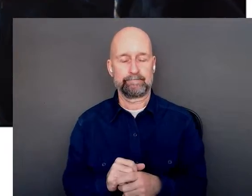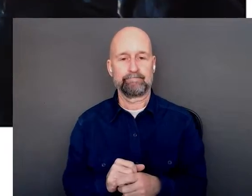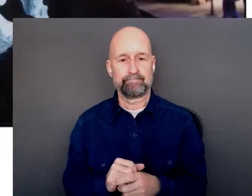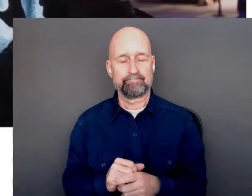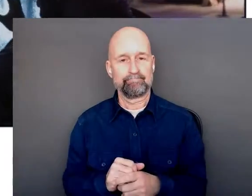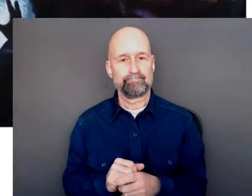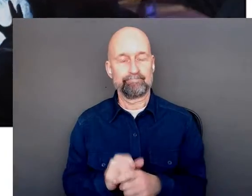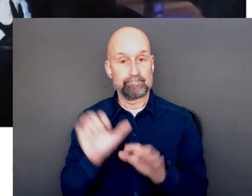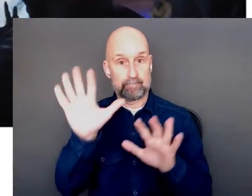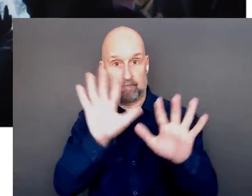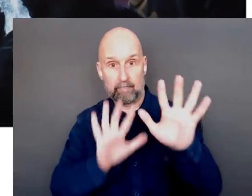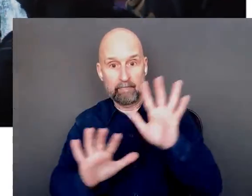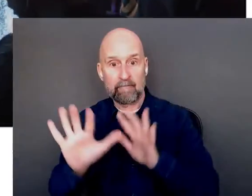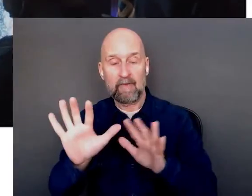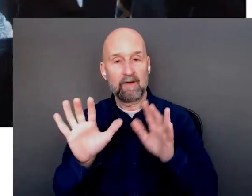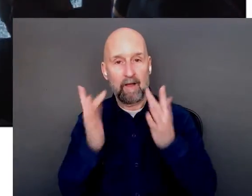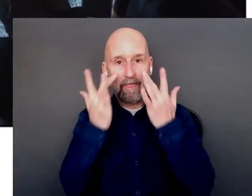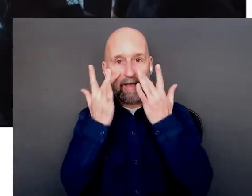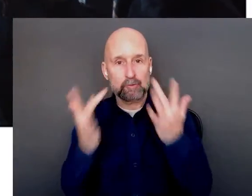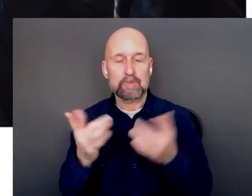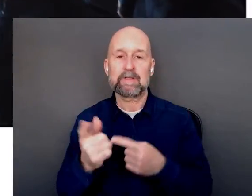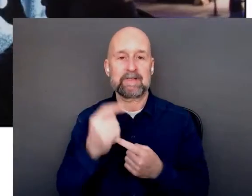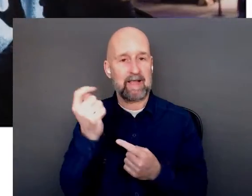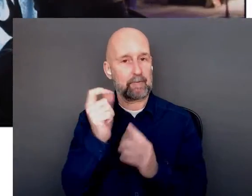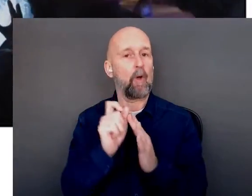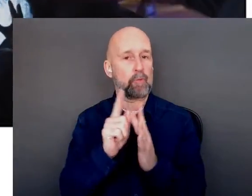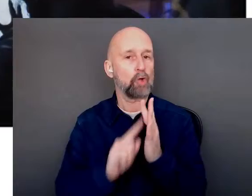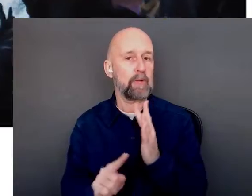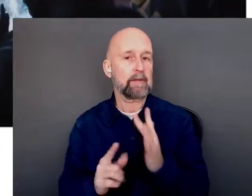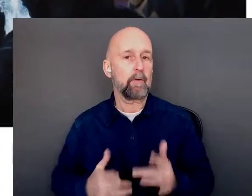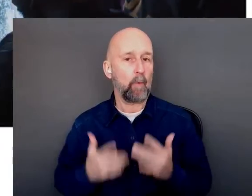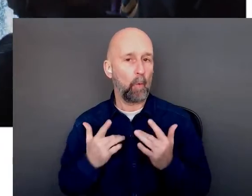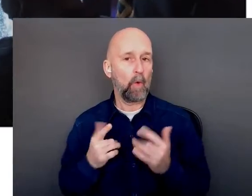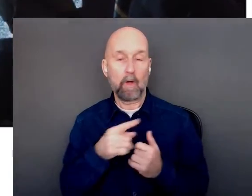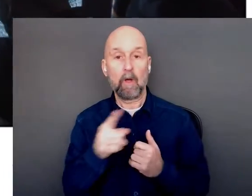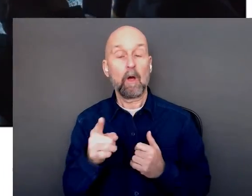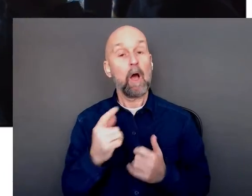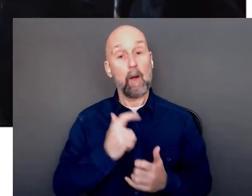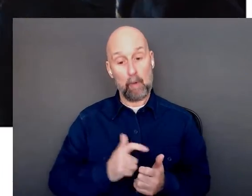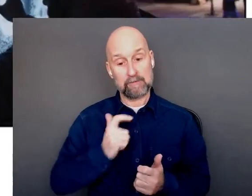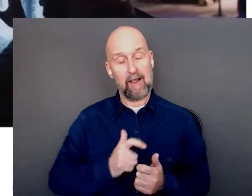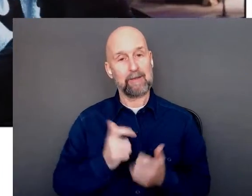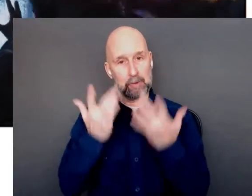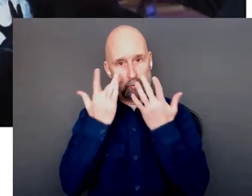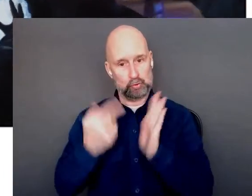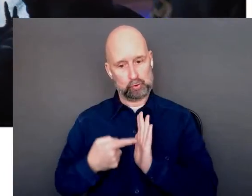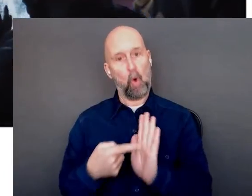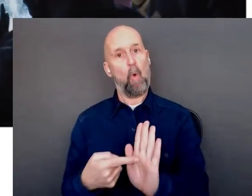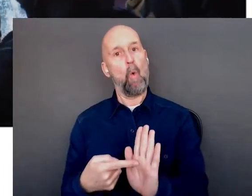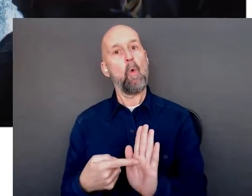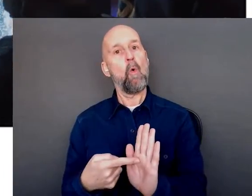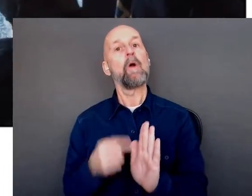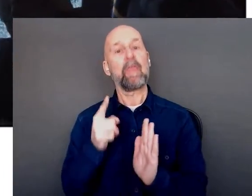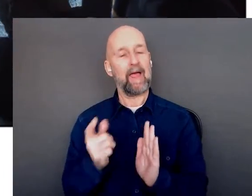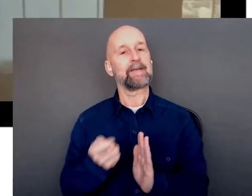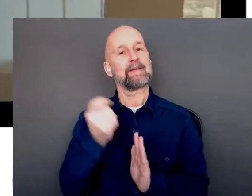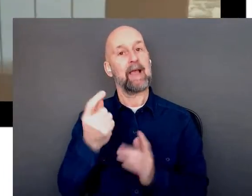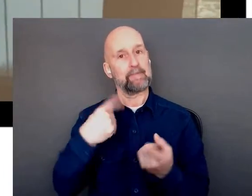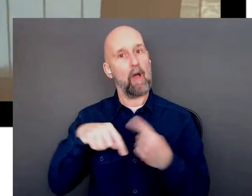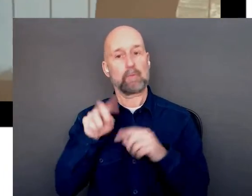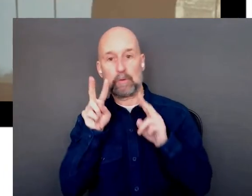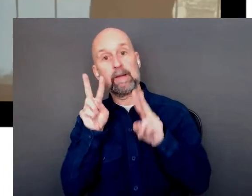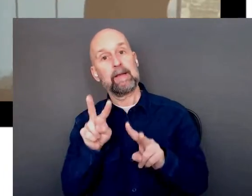the sign of a good or successful project, in our opinion. If you can let your personality shine through, then it's a success for us. And